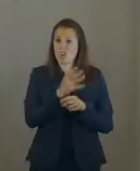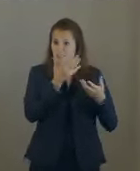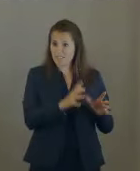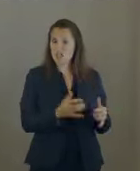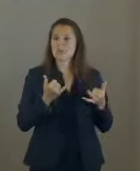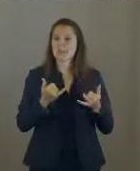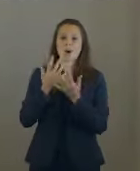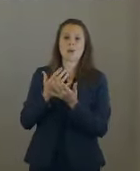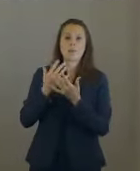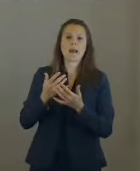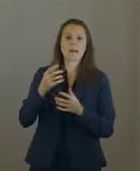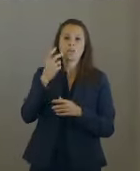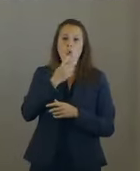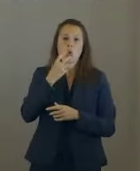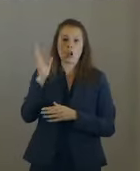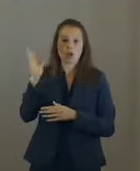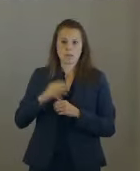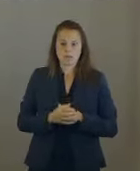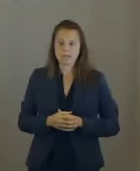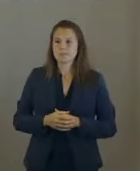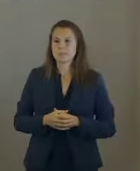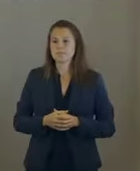and we're awaiting notice of oral argument.